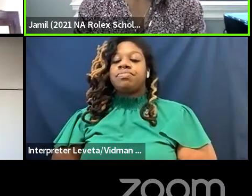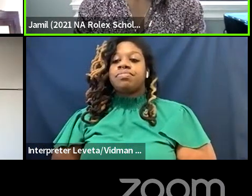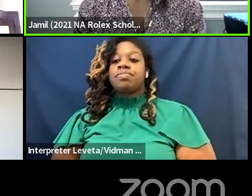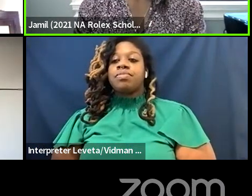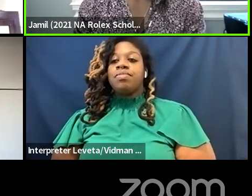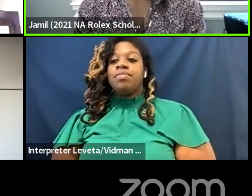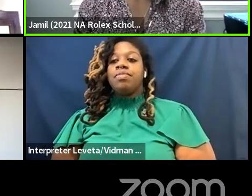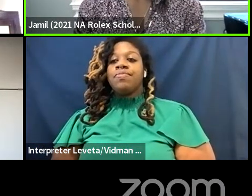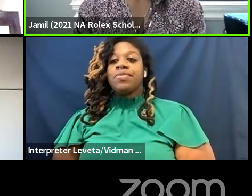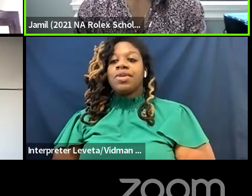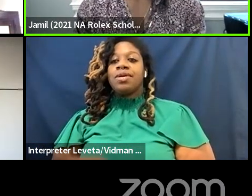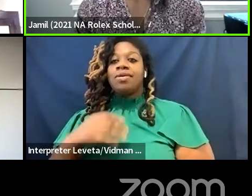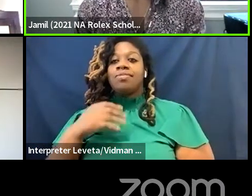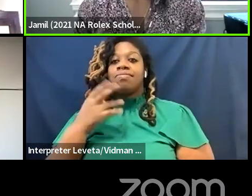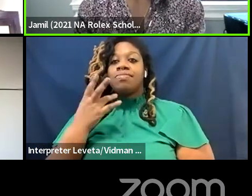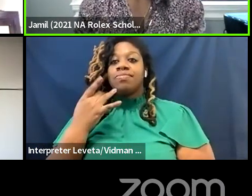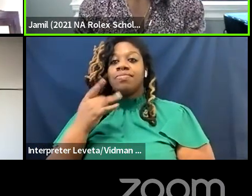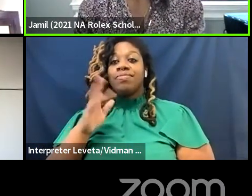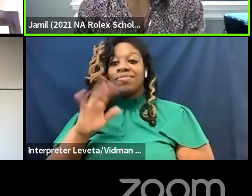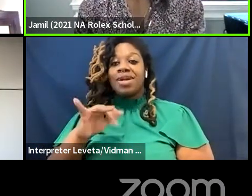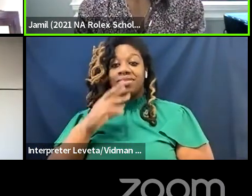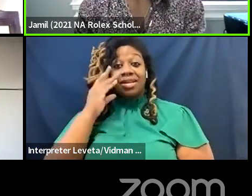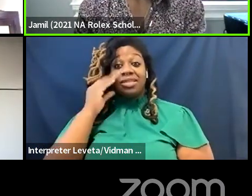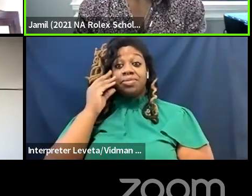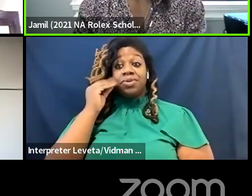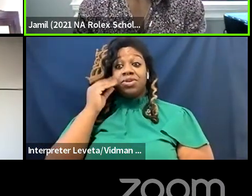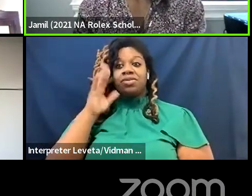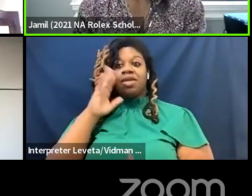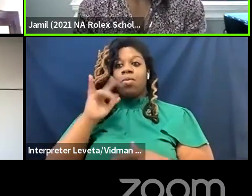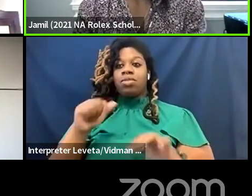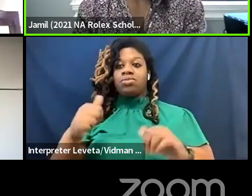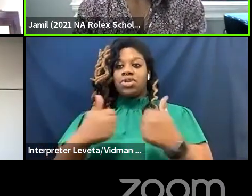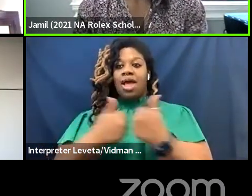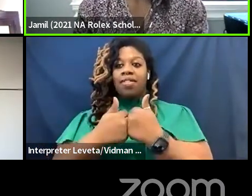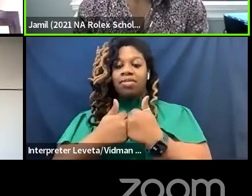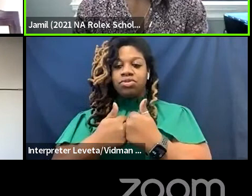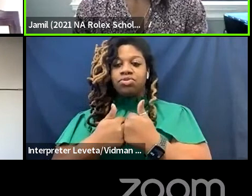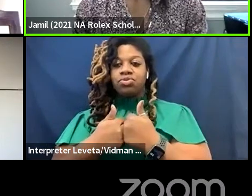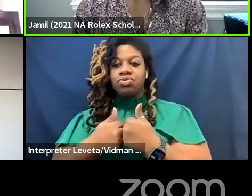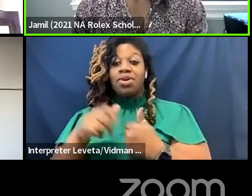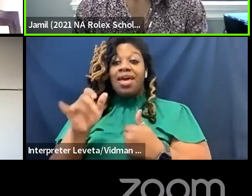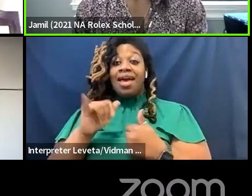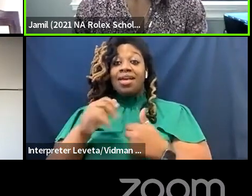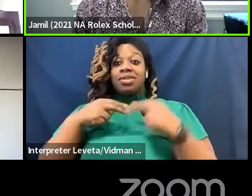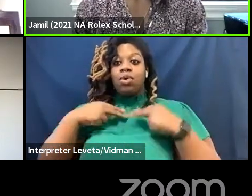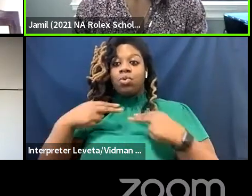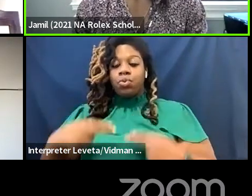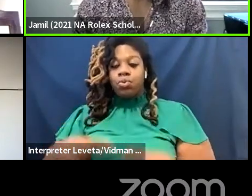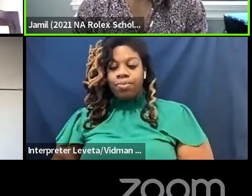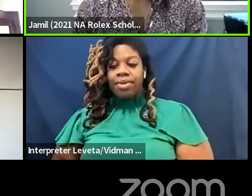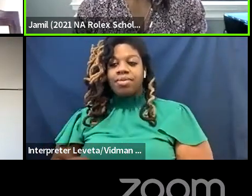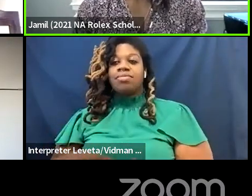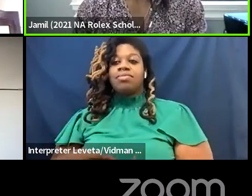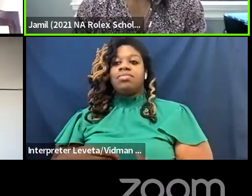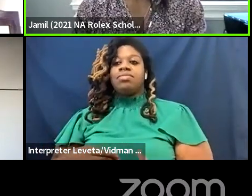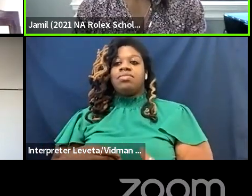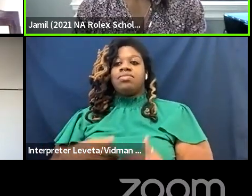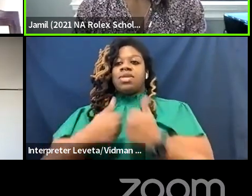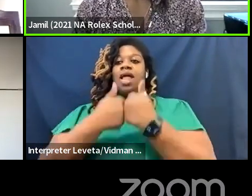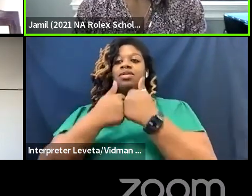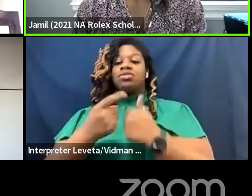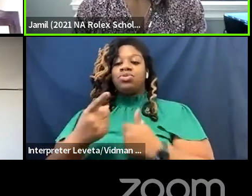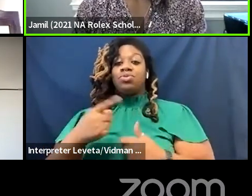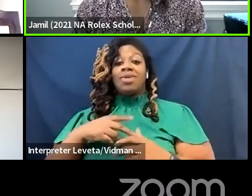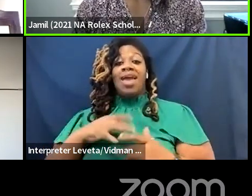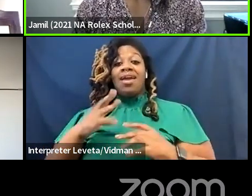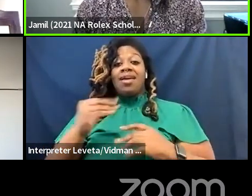Because, you know, those are the experiences that are really going to challenge you as a human, and challenge your perspective